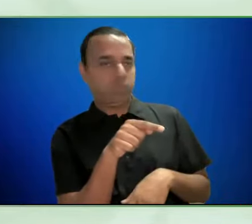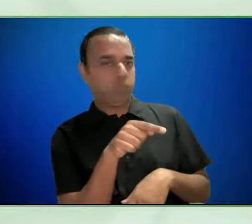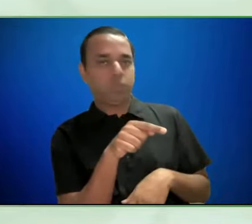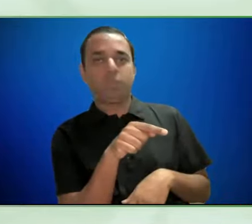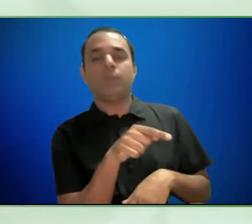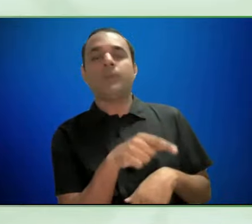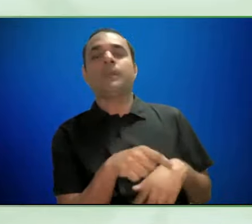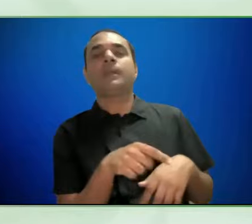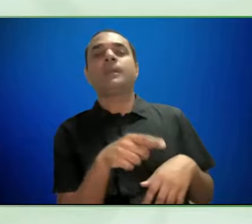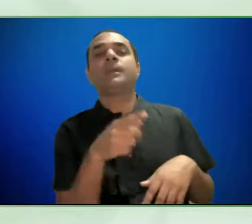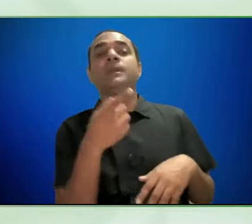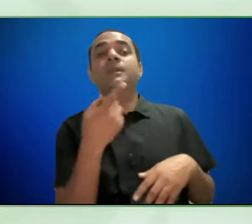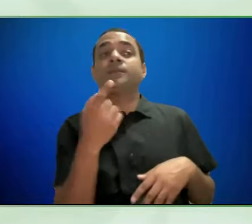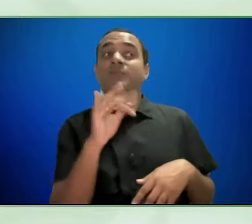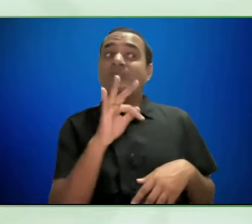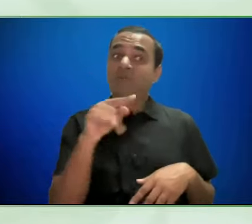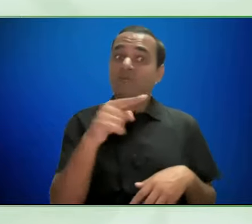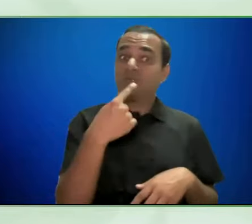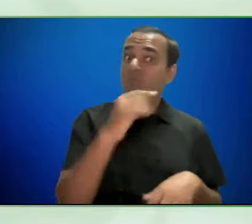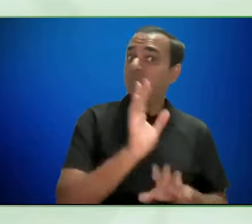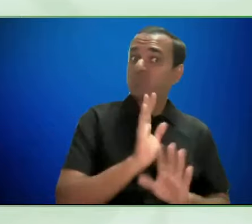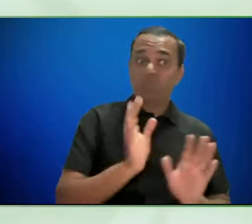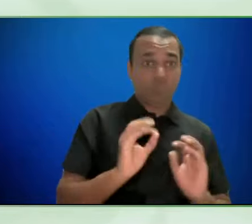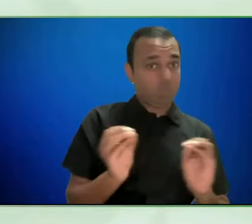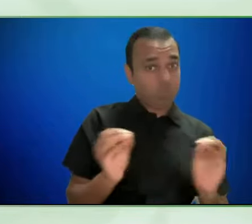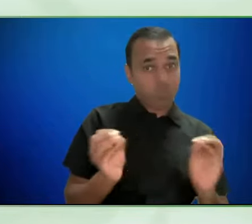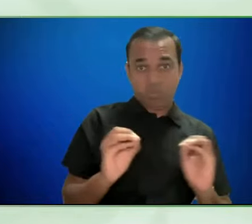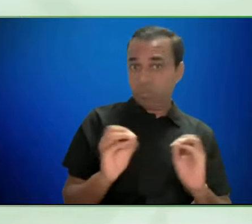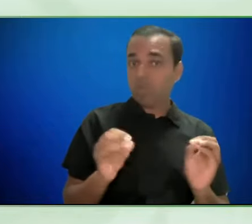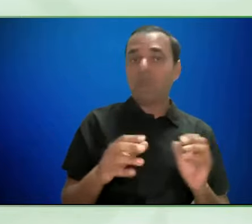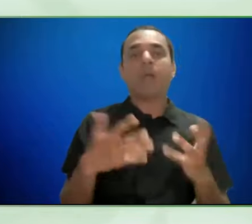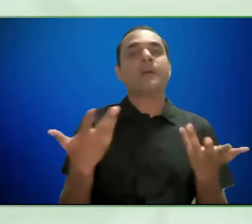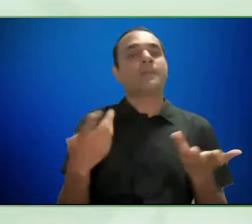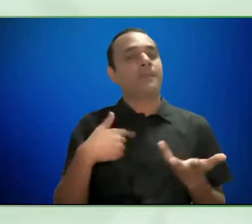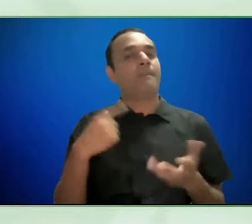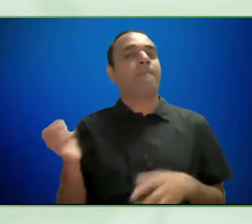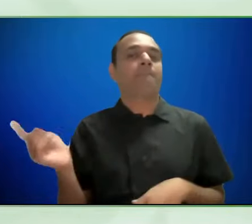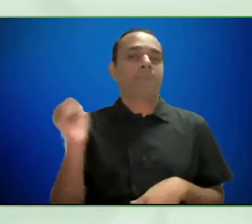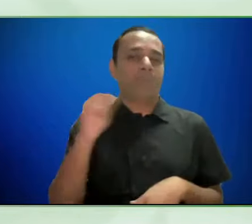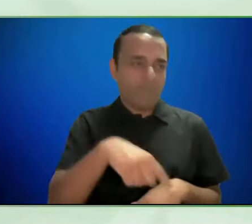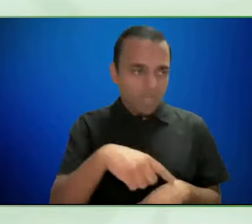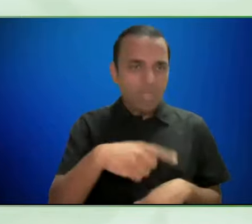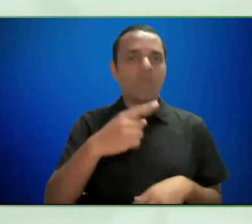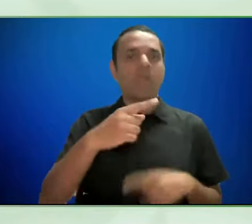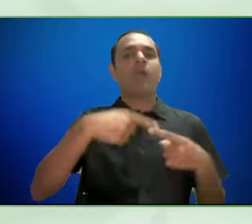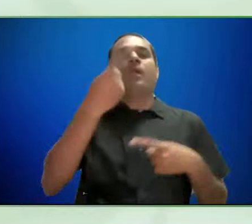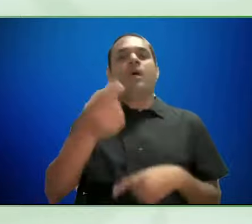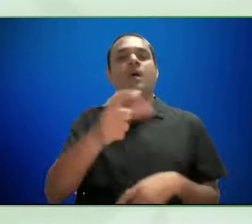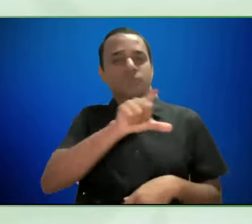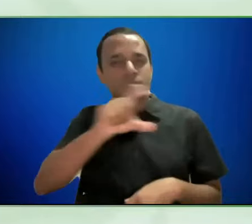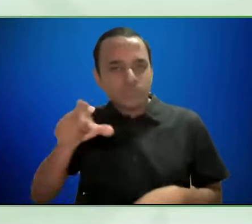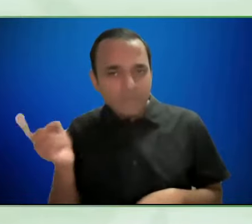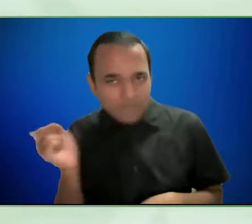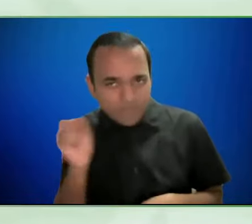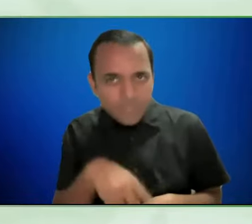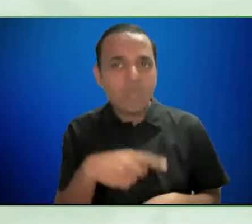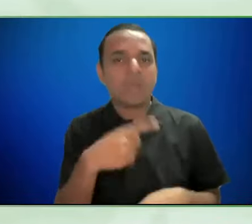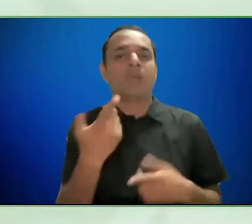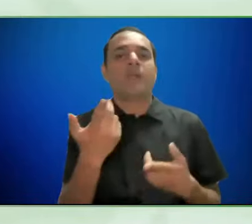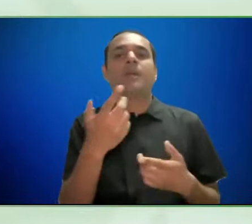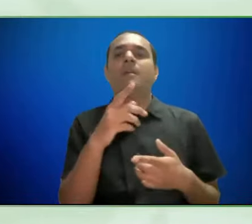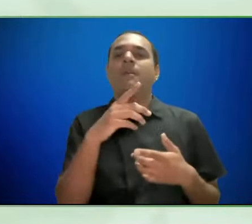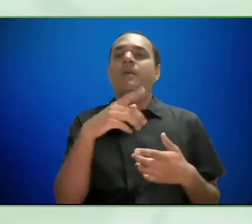if you're prepared to set up a company, then you can be the first person in Ireland with an intellectual disability to manage your own funding.